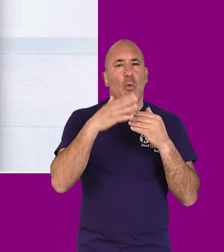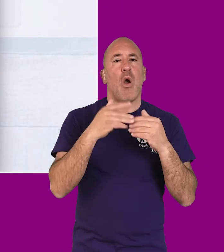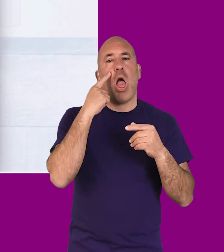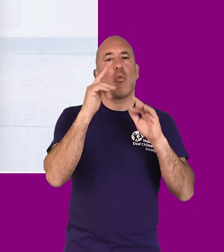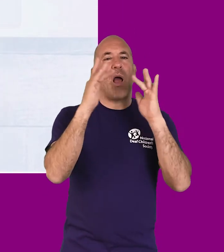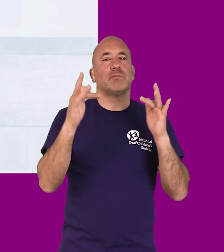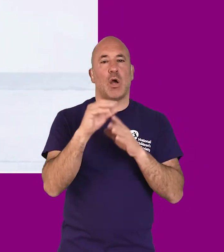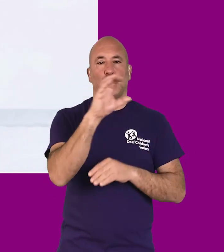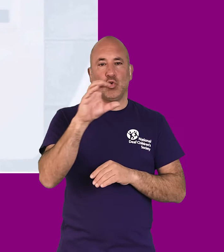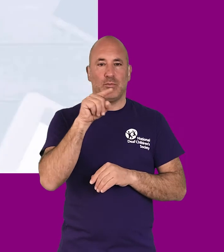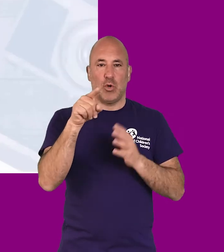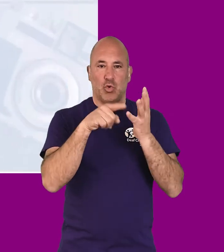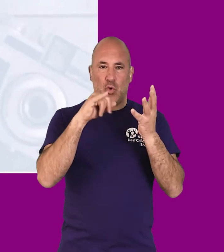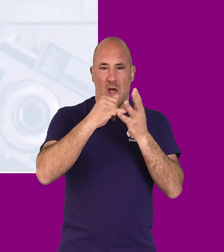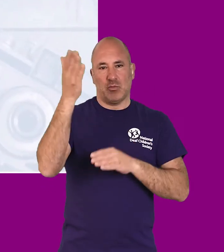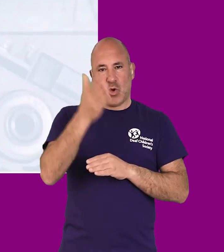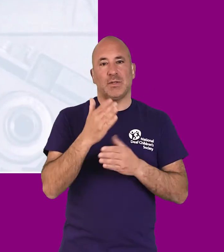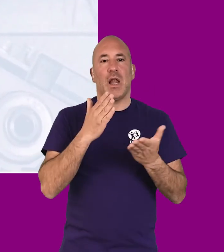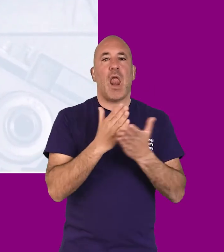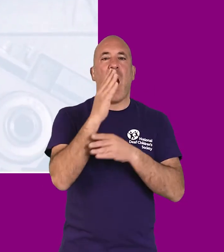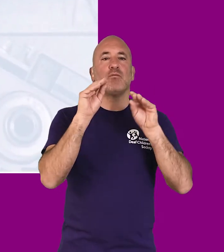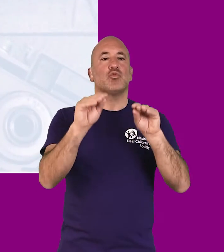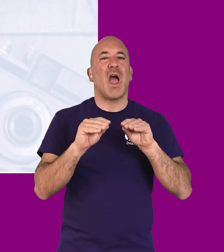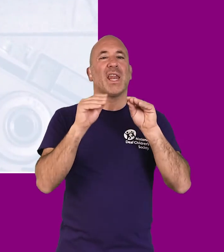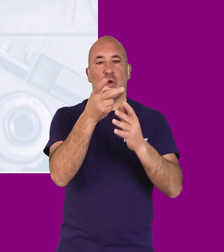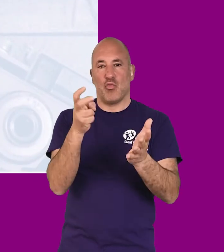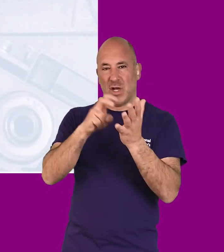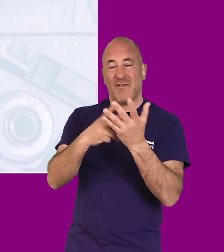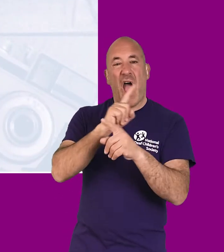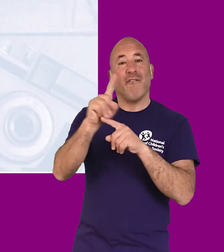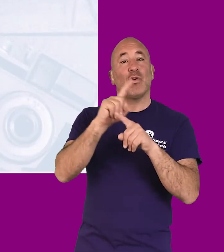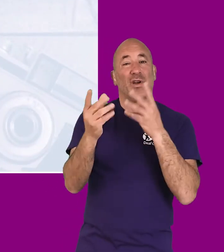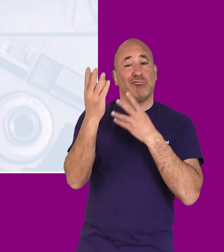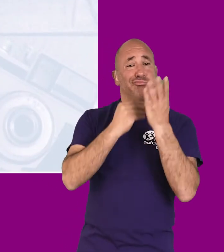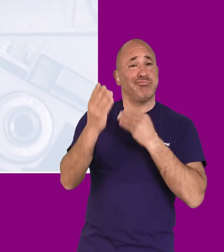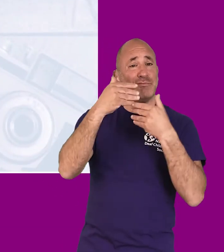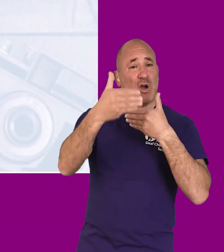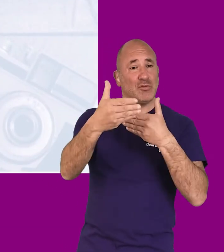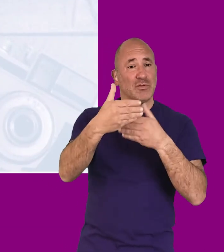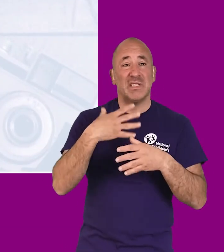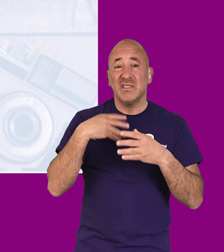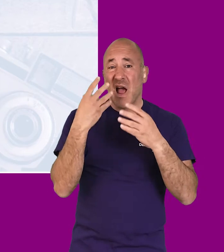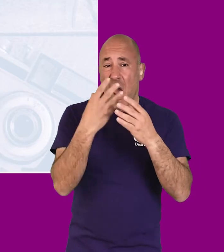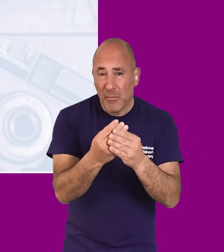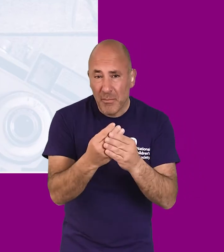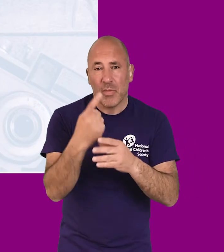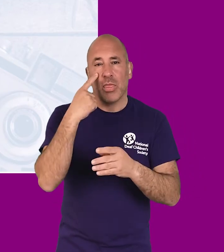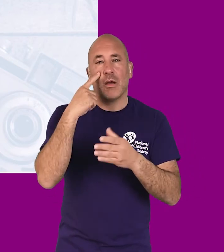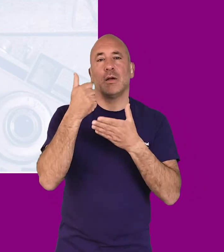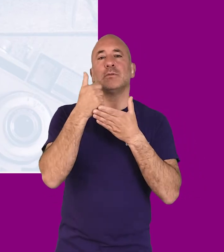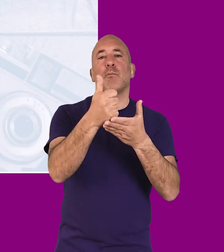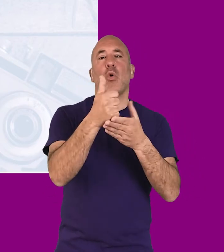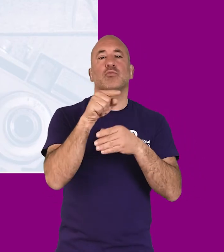more, visit zoom.us/live training to register for weekly training sessions. Need help? Please